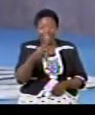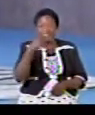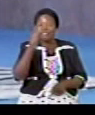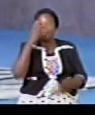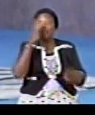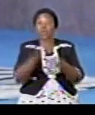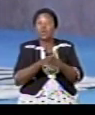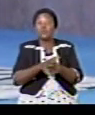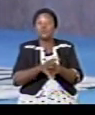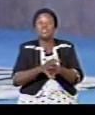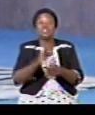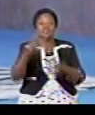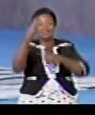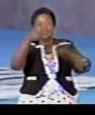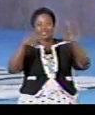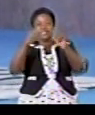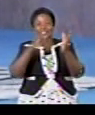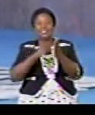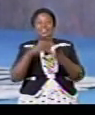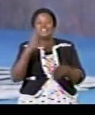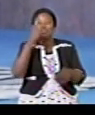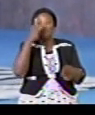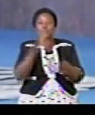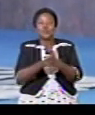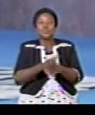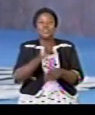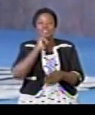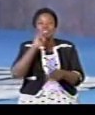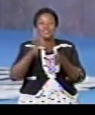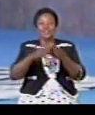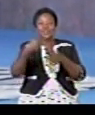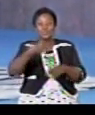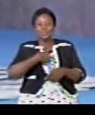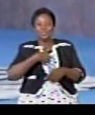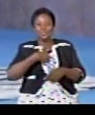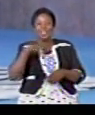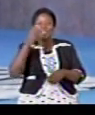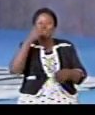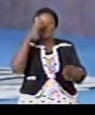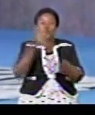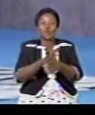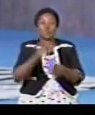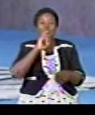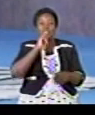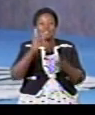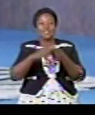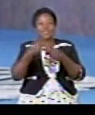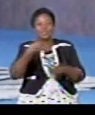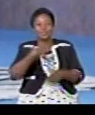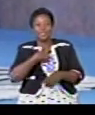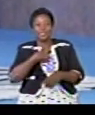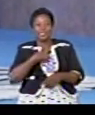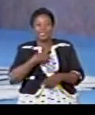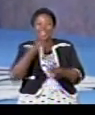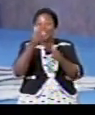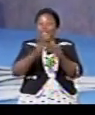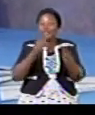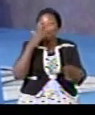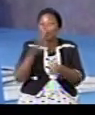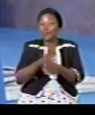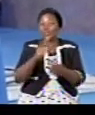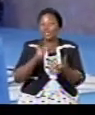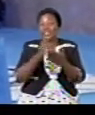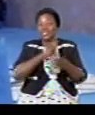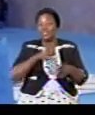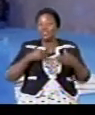promise is unto me. The promise is unto me. Every promise the Lord